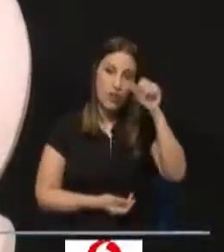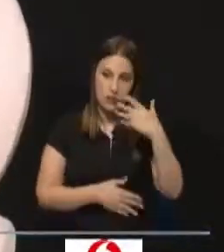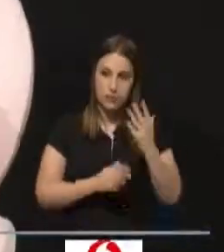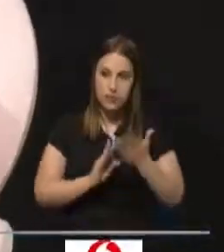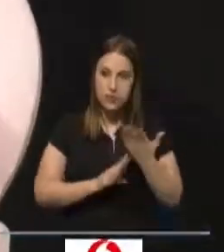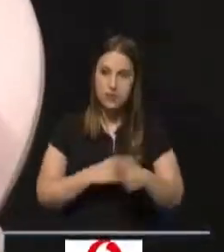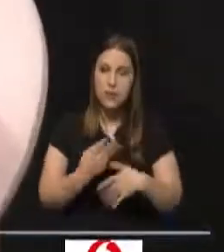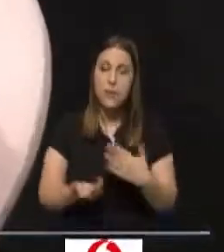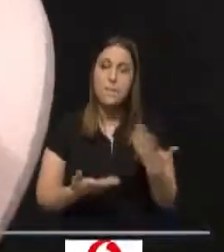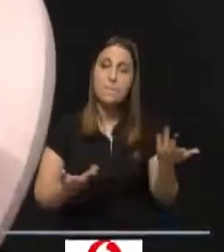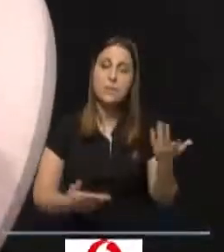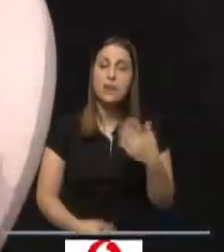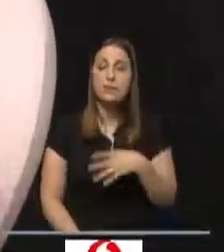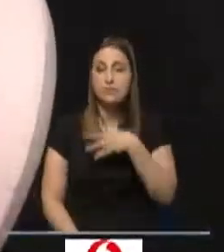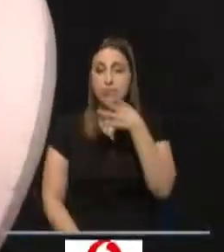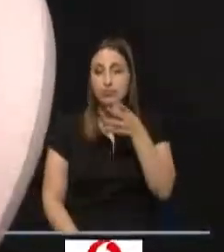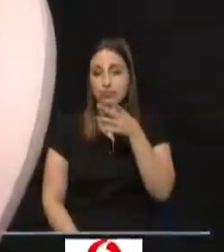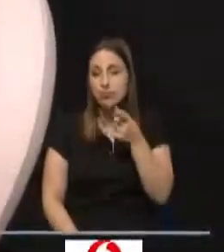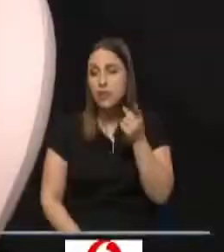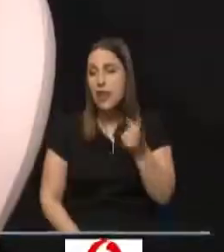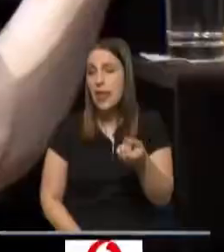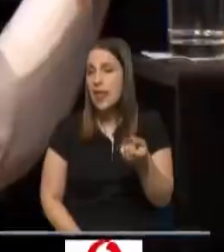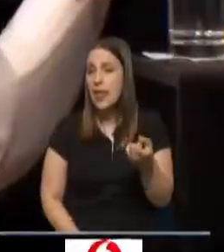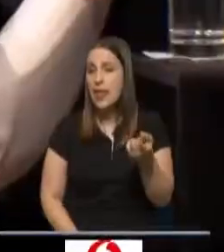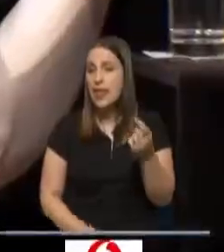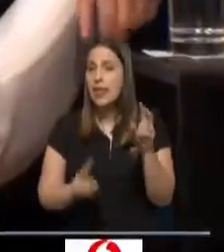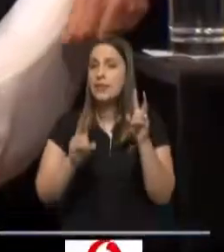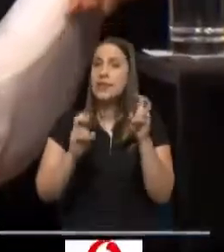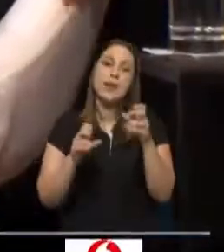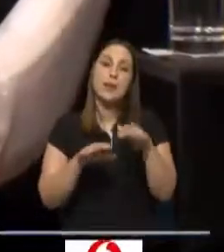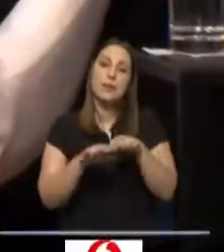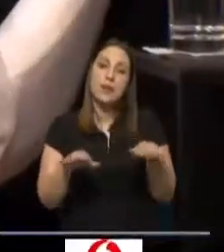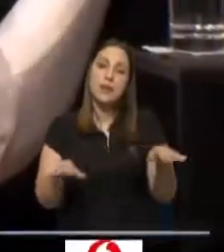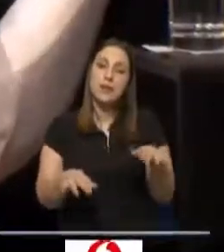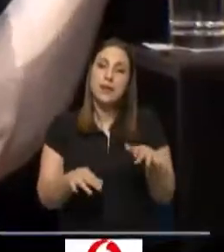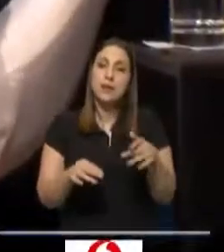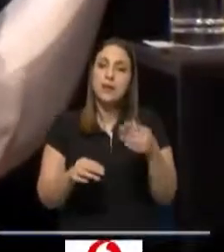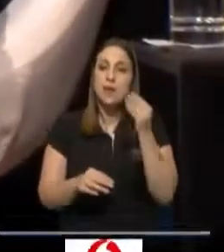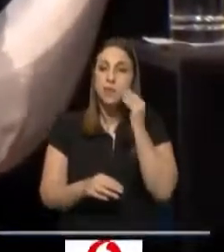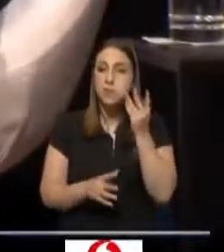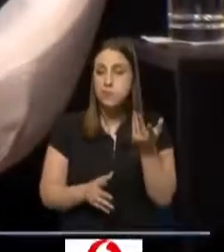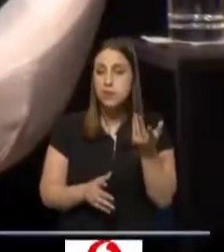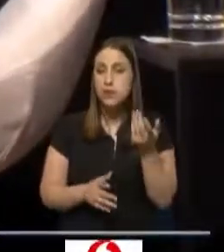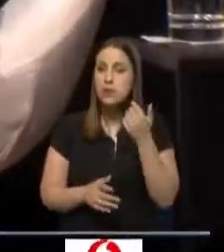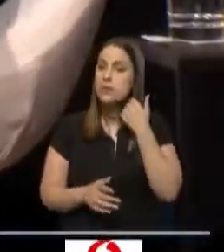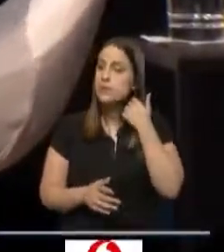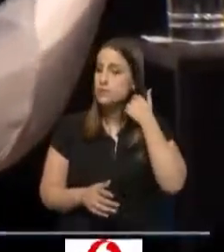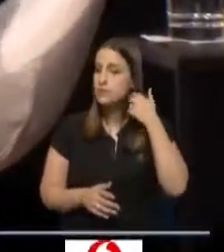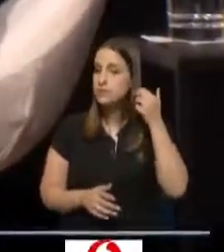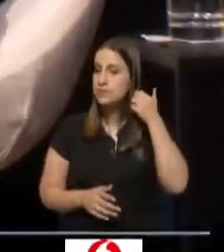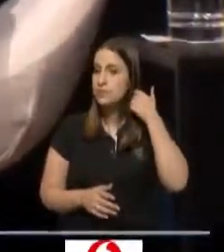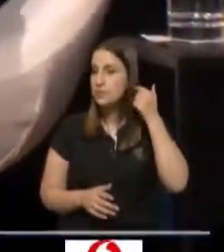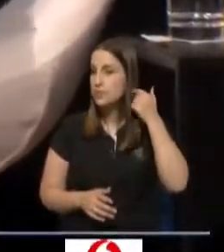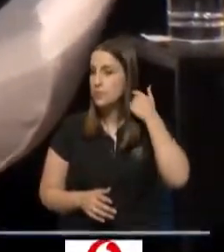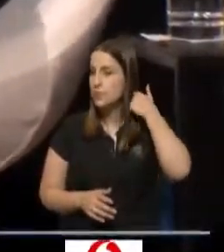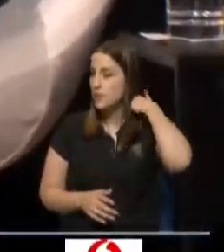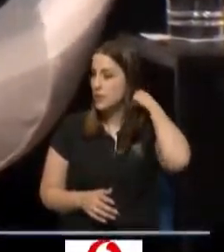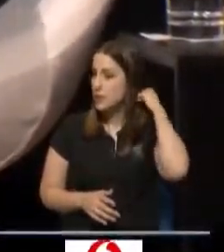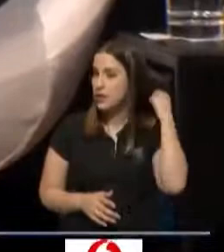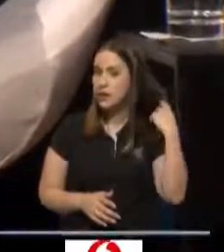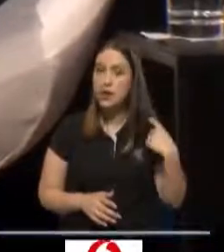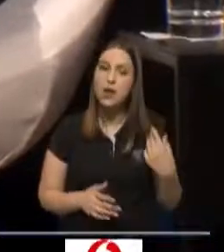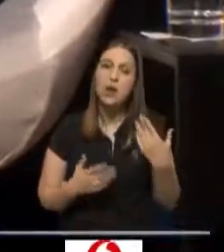to speed this up. Yes, these are the traditional statements in our kind of panels. And for